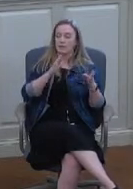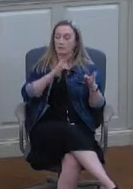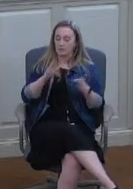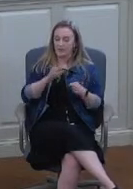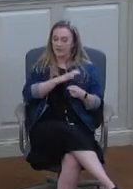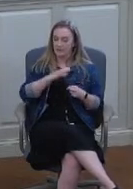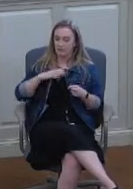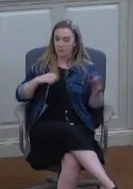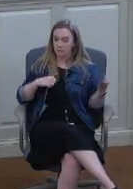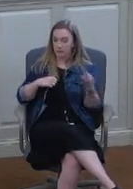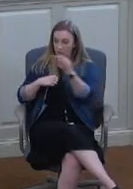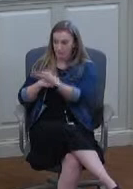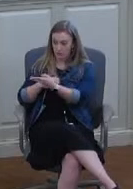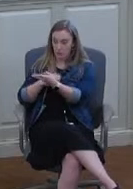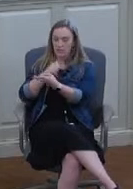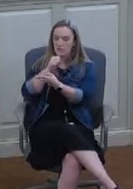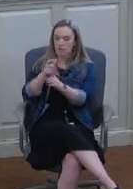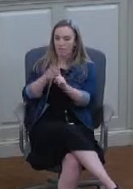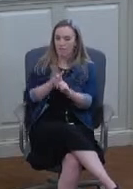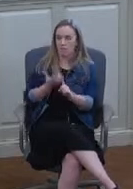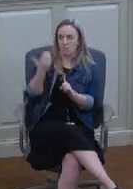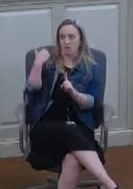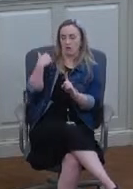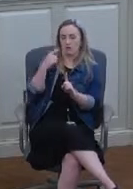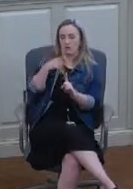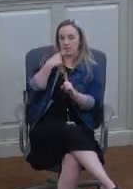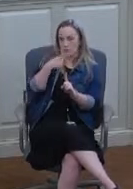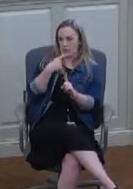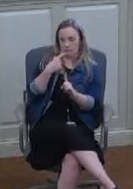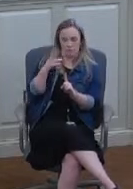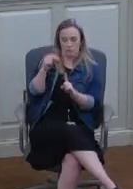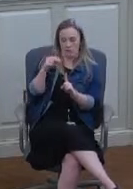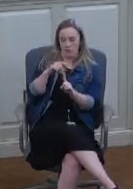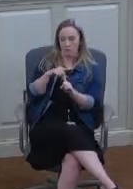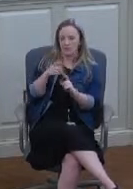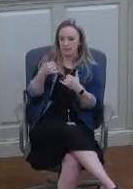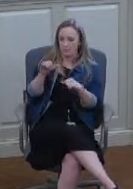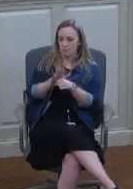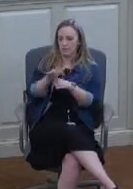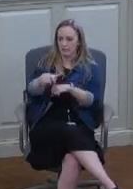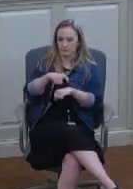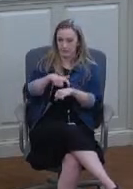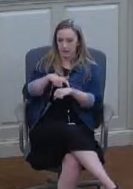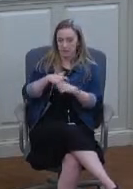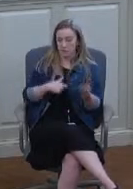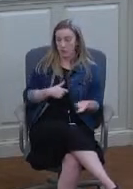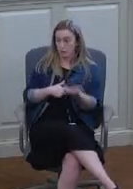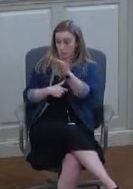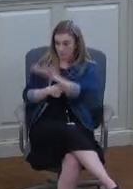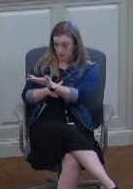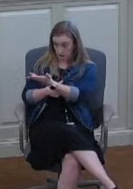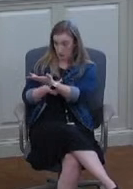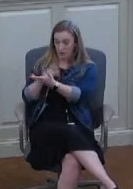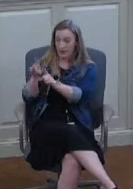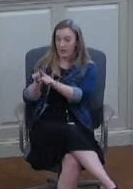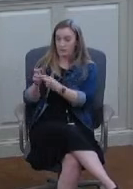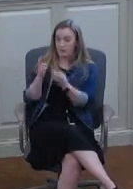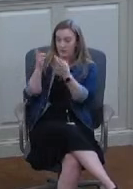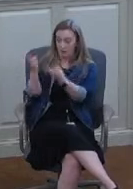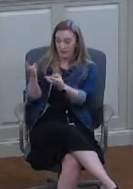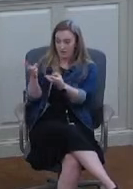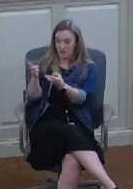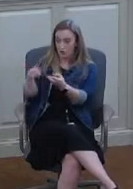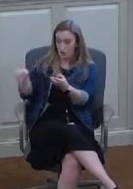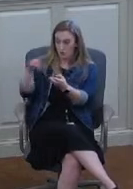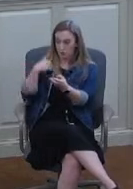not triggered from the date of the hearing, so there's still ample time to address it. So it comes to you as a recommendation, and this body